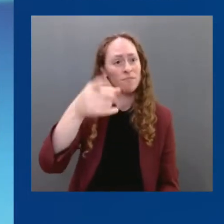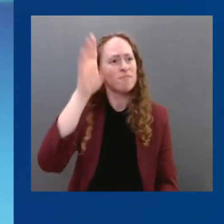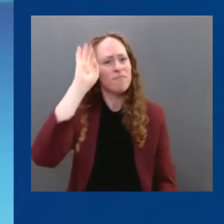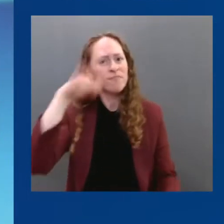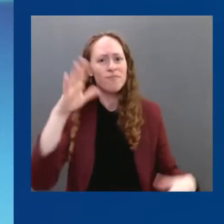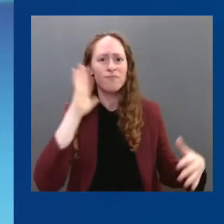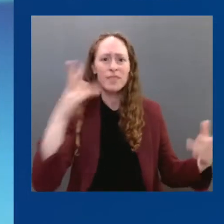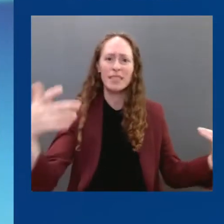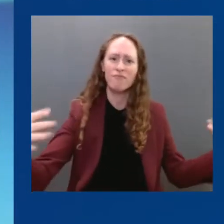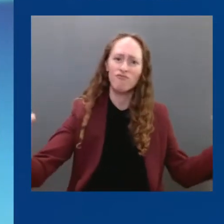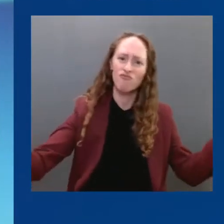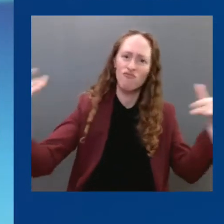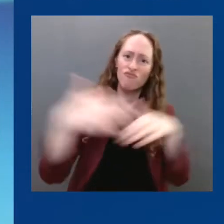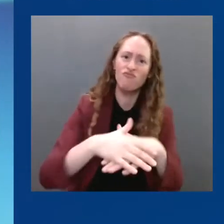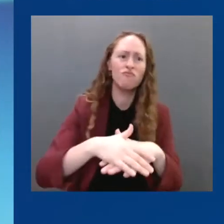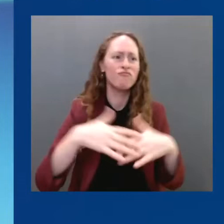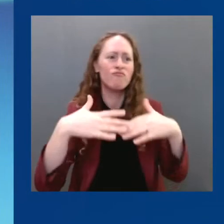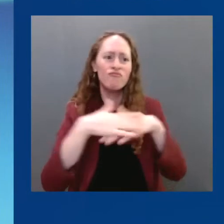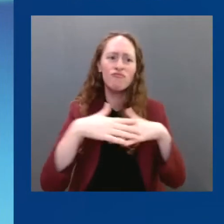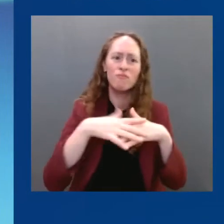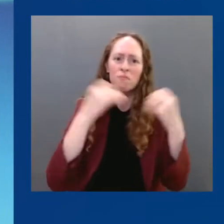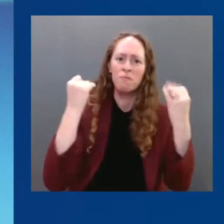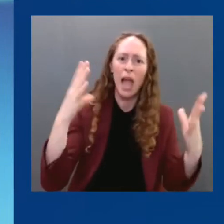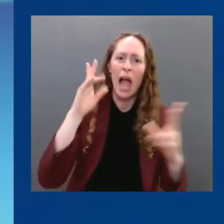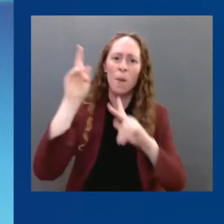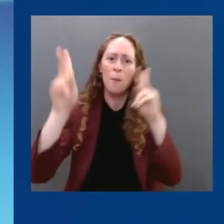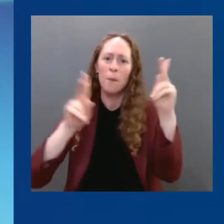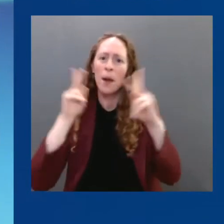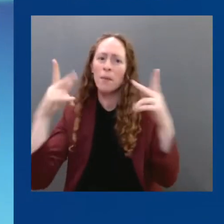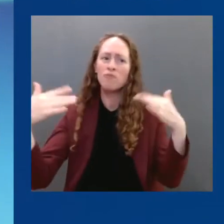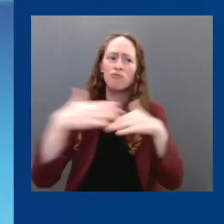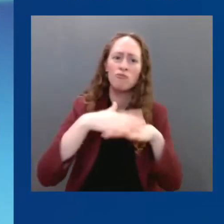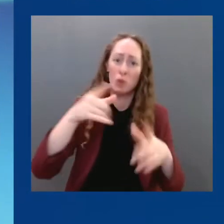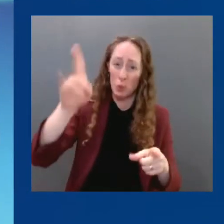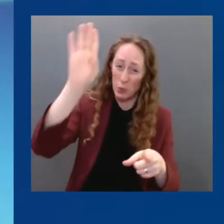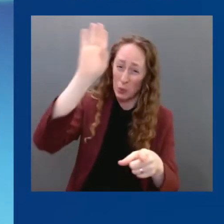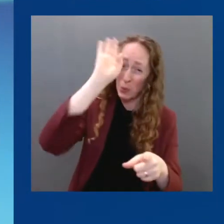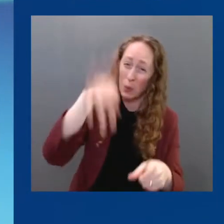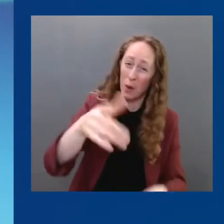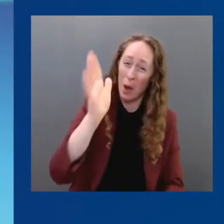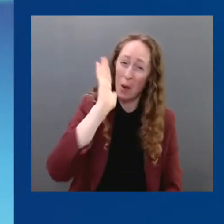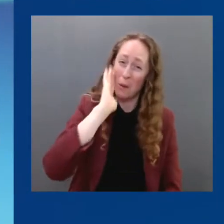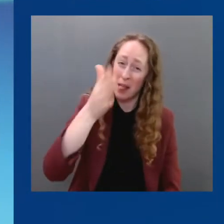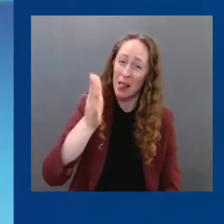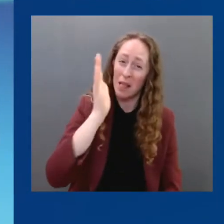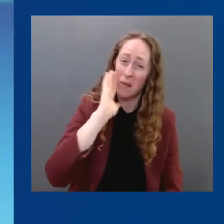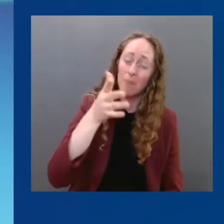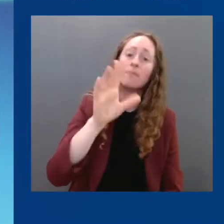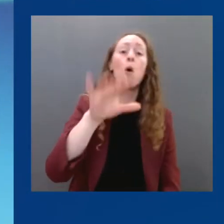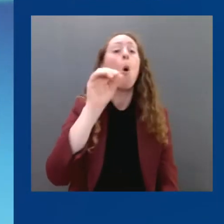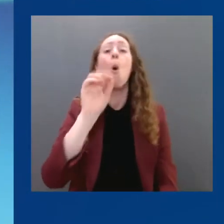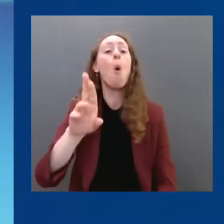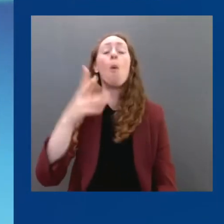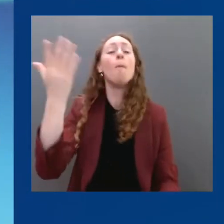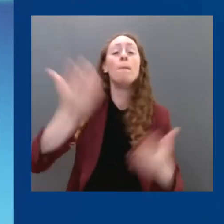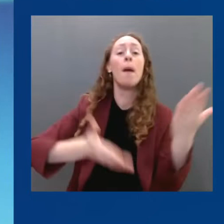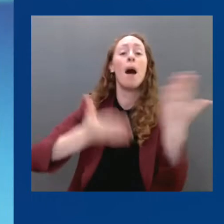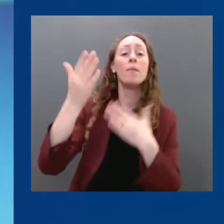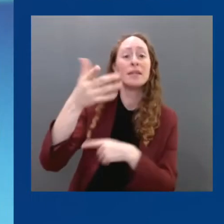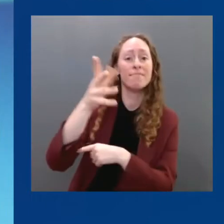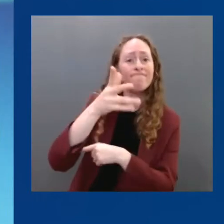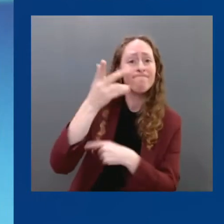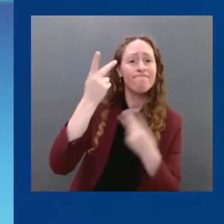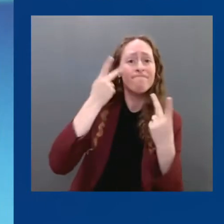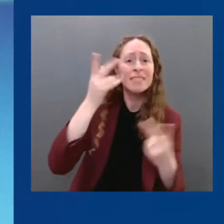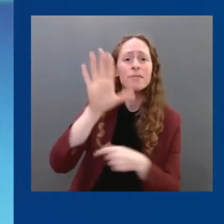test. That's what I do. You don't want to be the person who brings COVID to your grandparents or COVID to a wedding. The